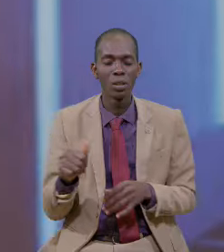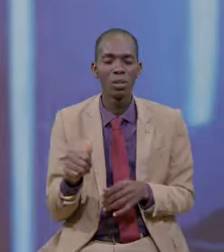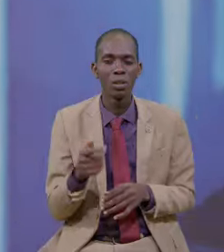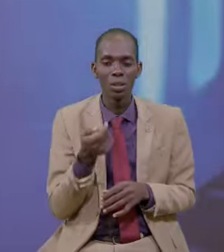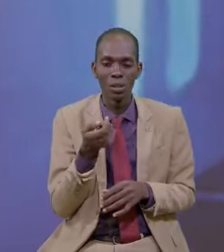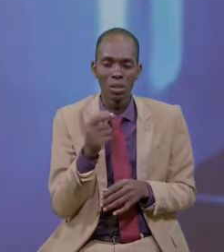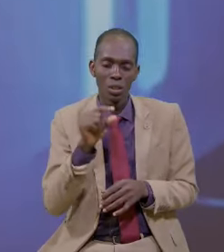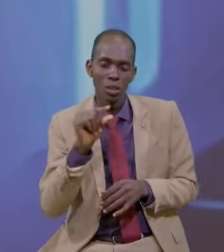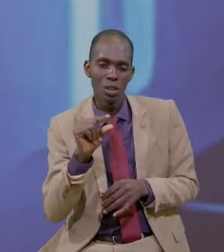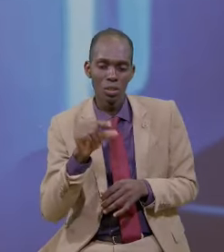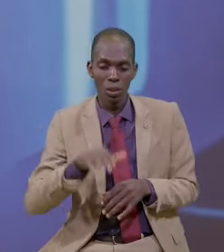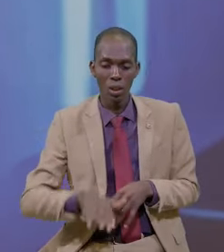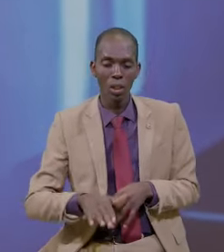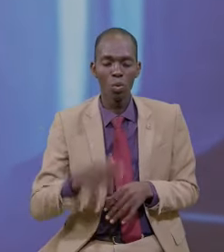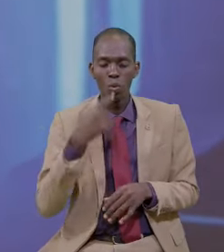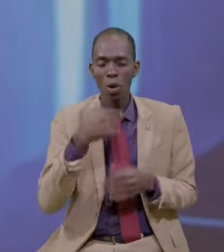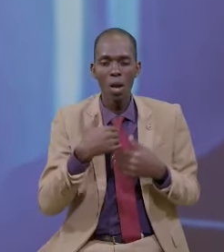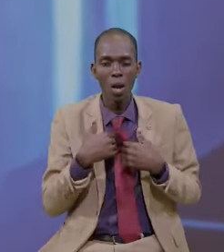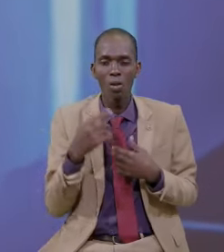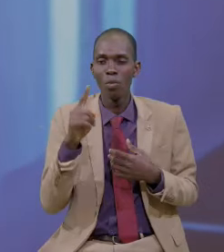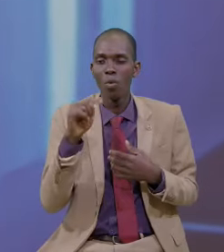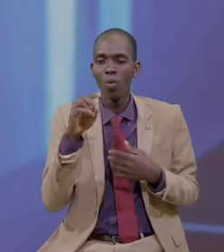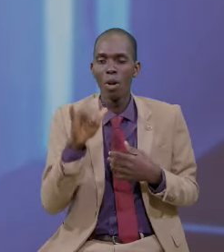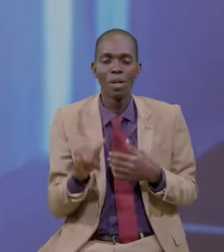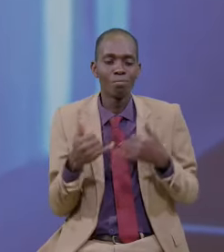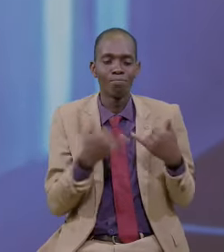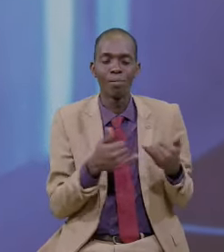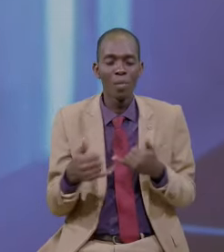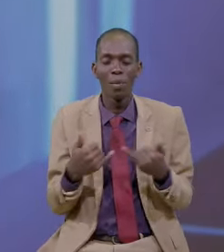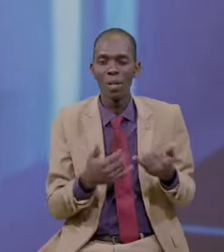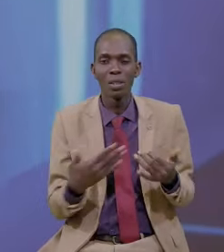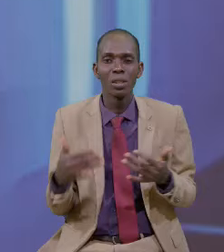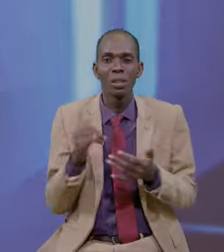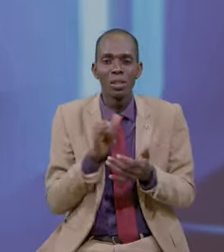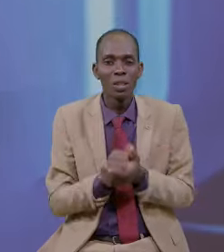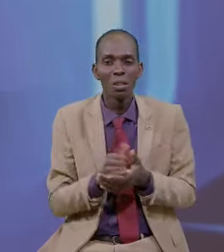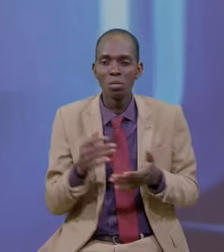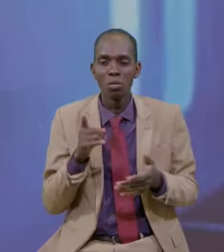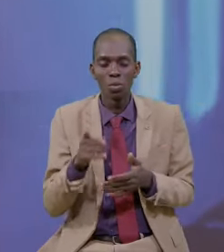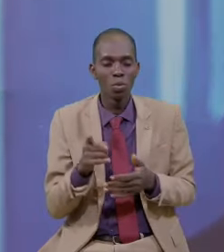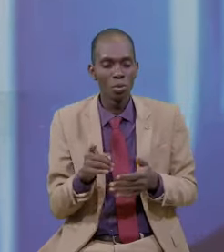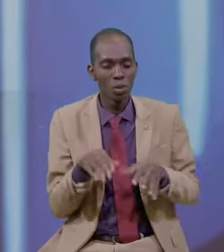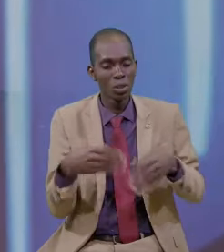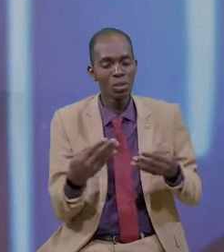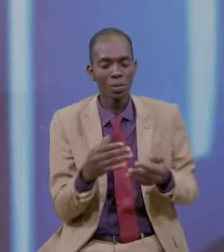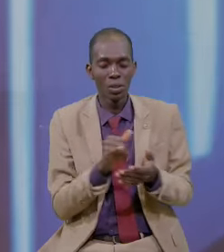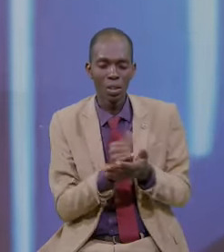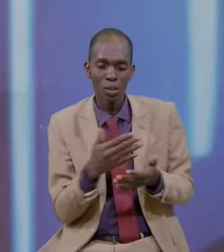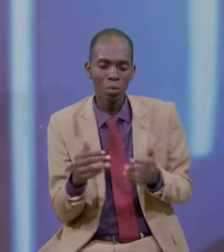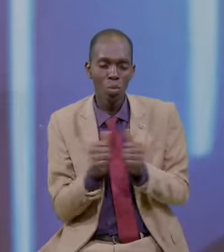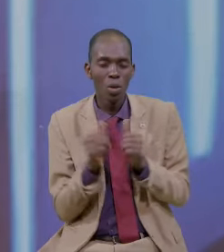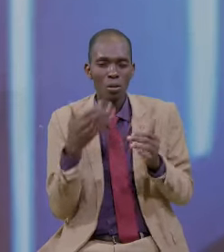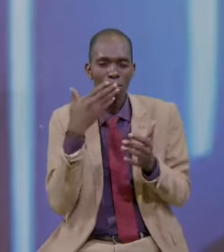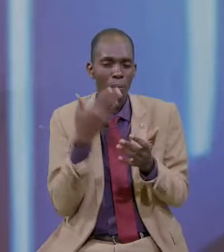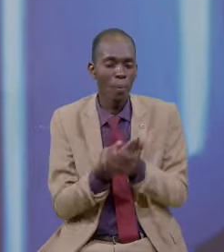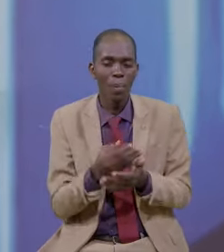of a toy that doesn't even have good battery, and you want to give another thing greater, better,